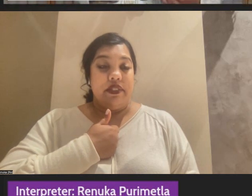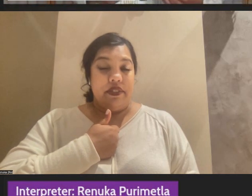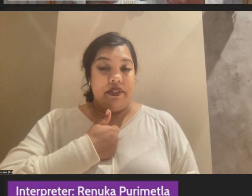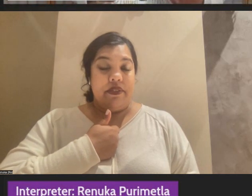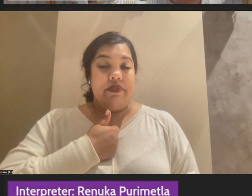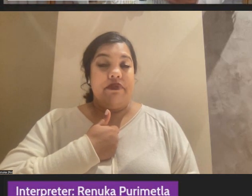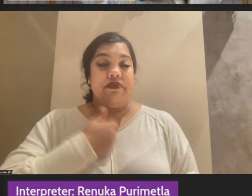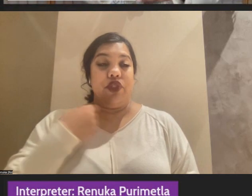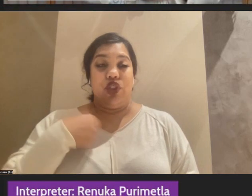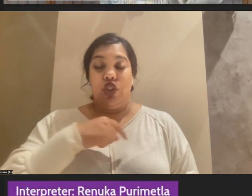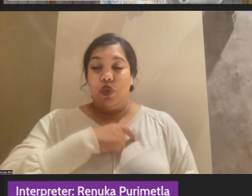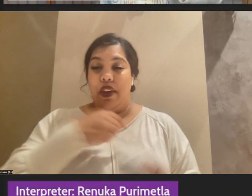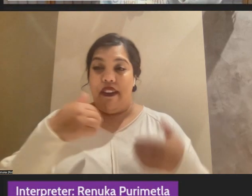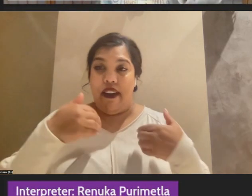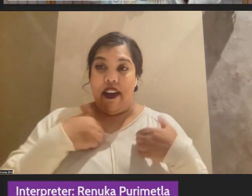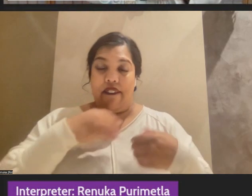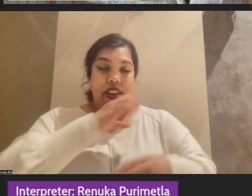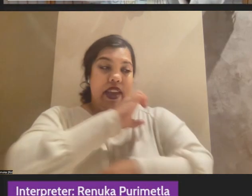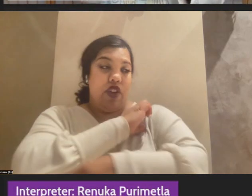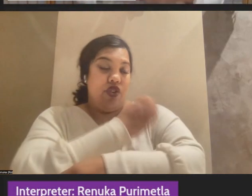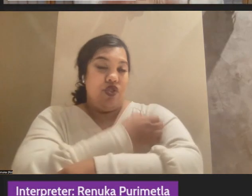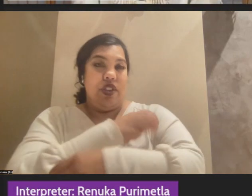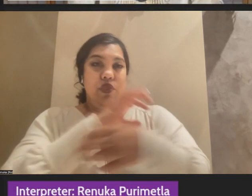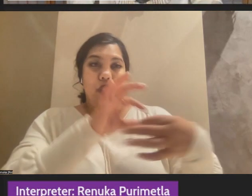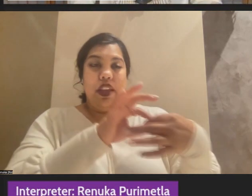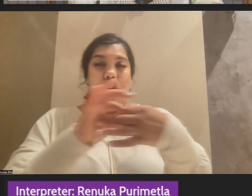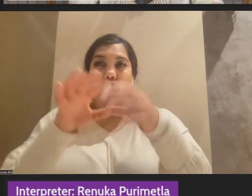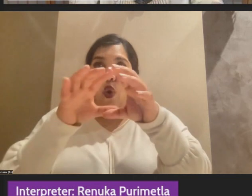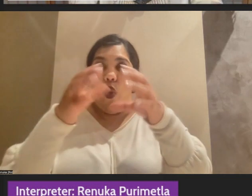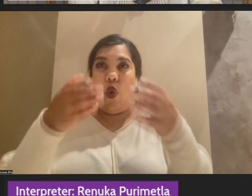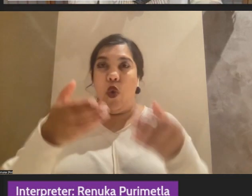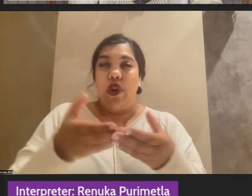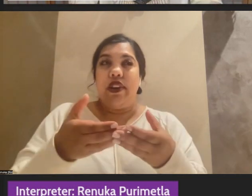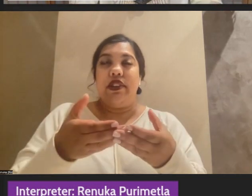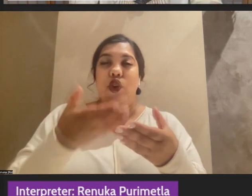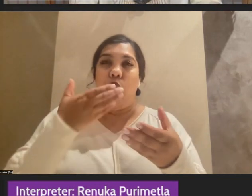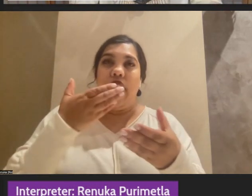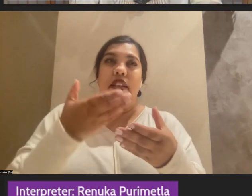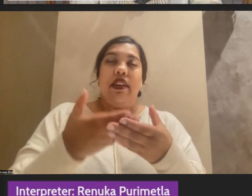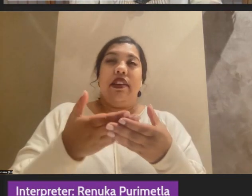energy of wholeness and wellness and unity and peace?